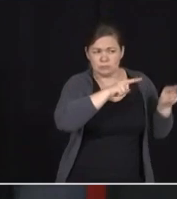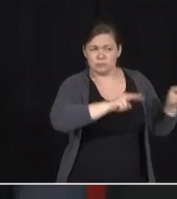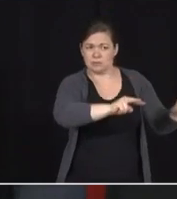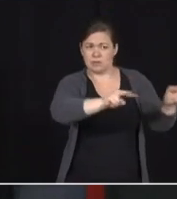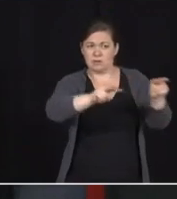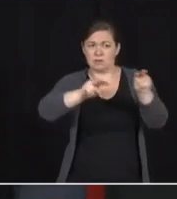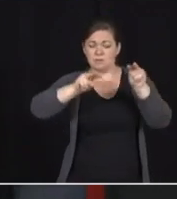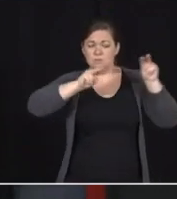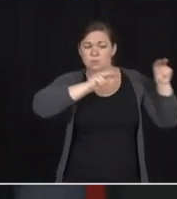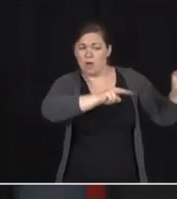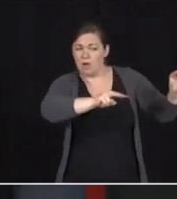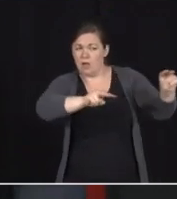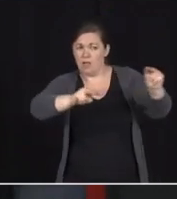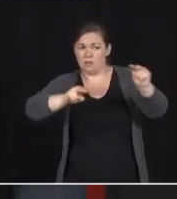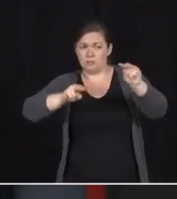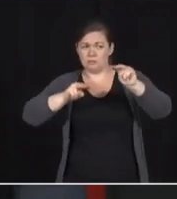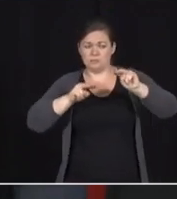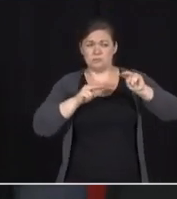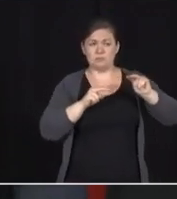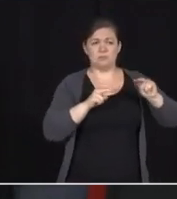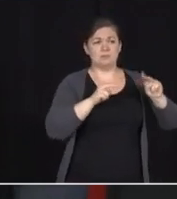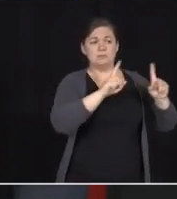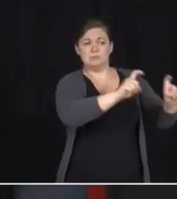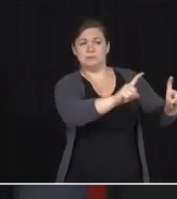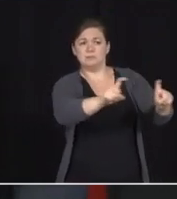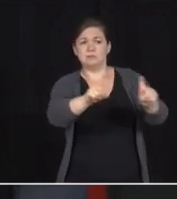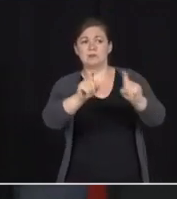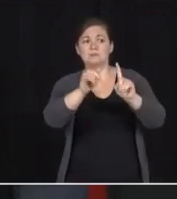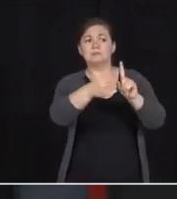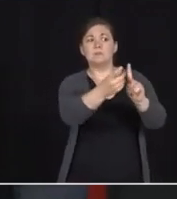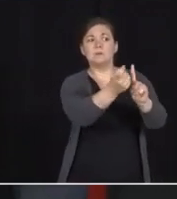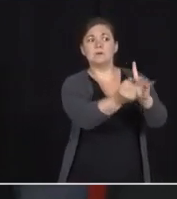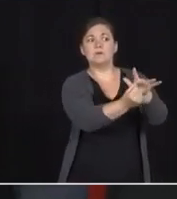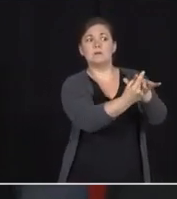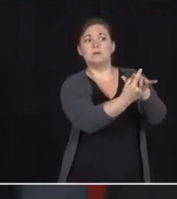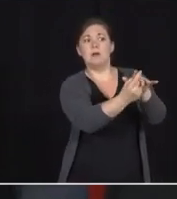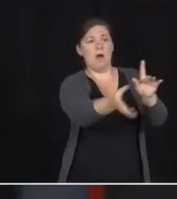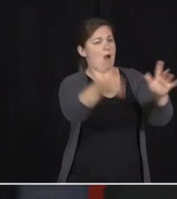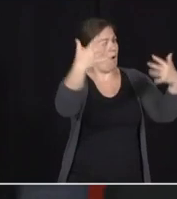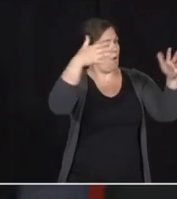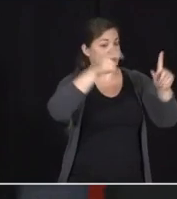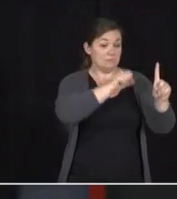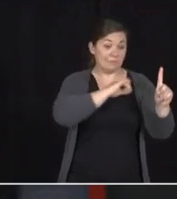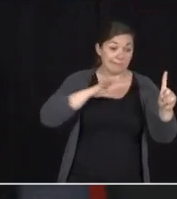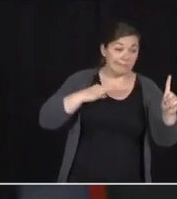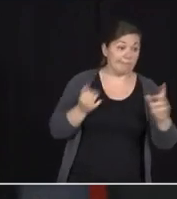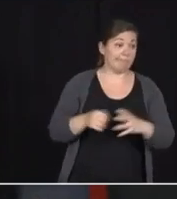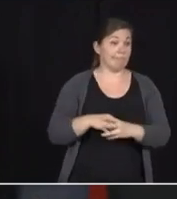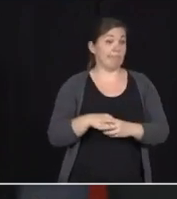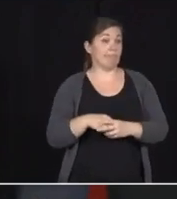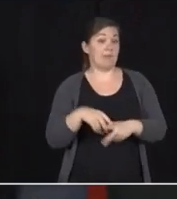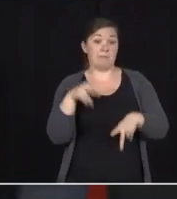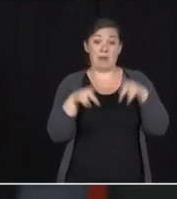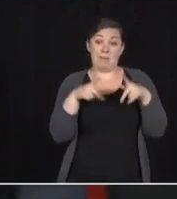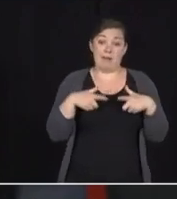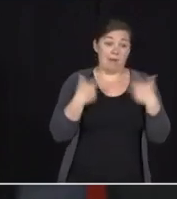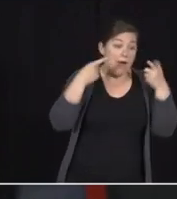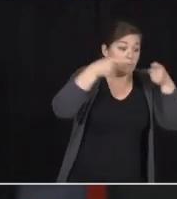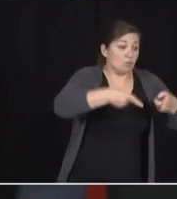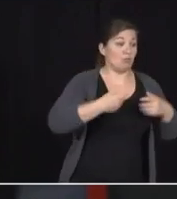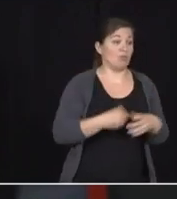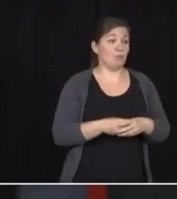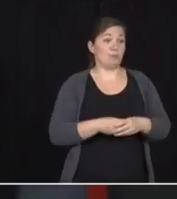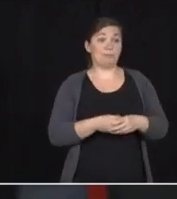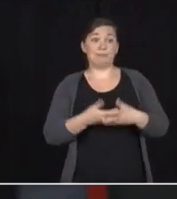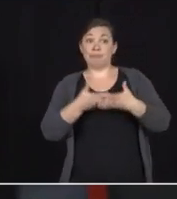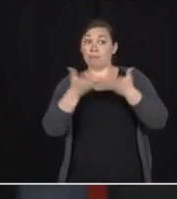surveillance, do testing of residents, but also testing staff as well. We want to continue with retirement homes as well.